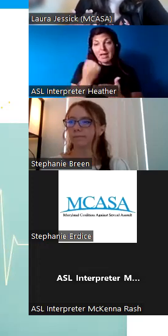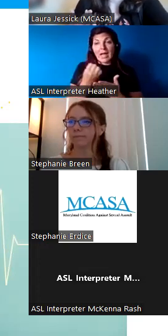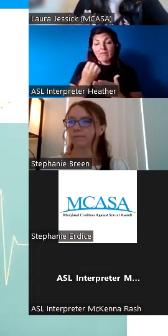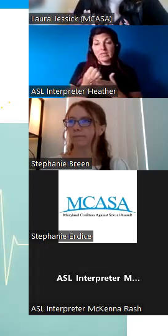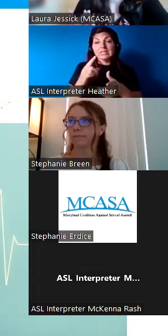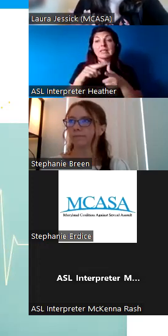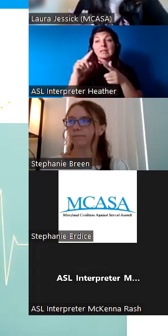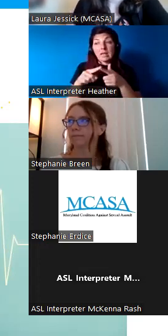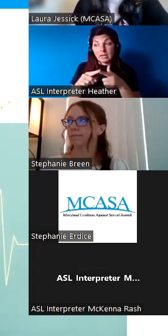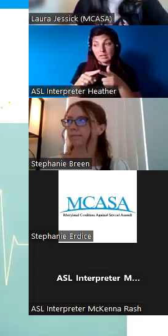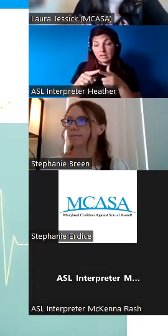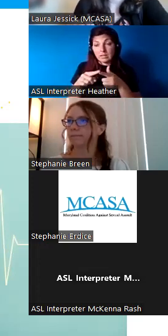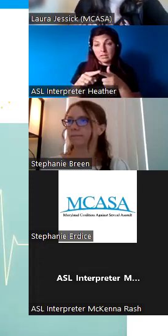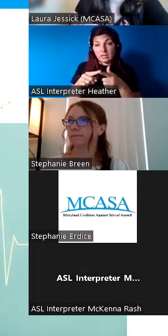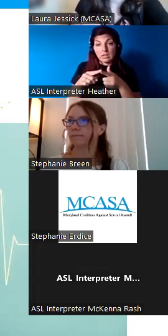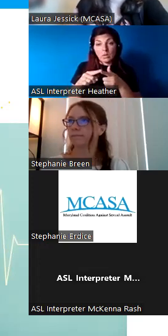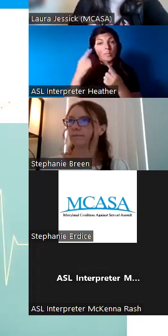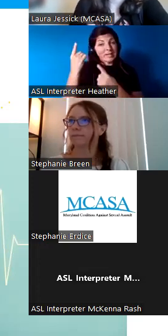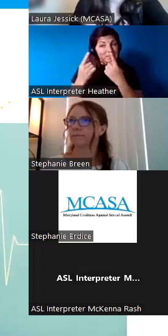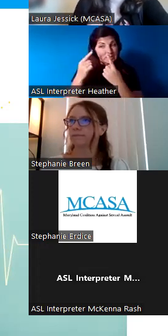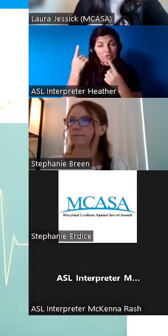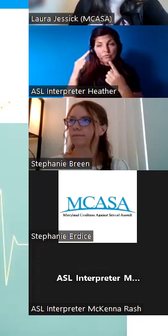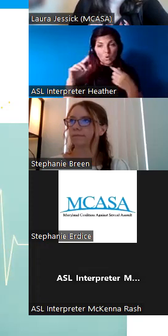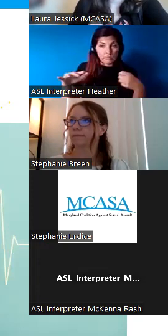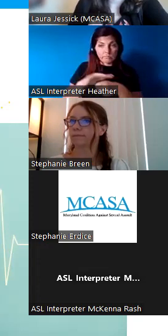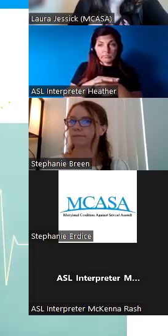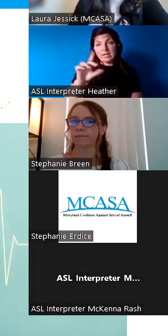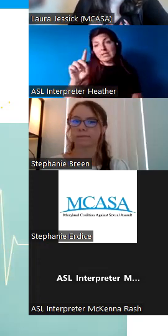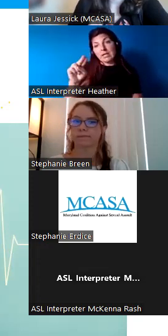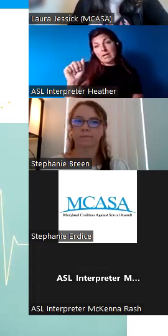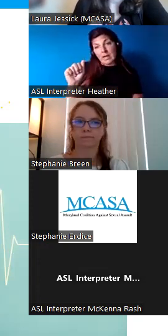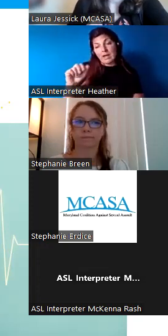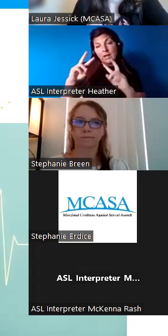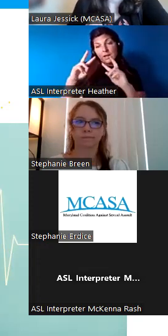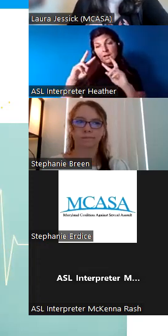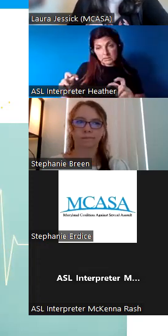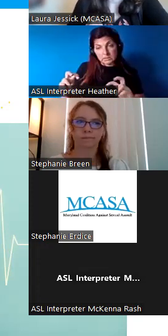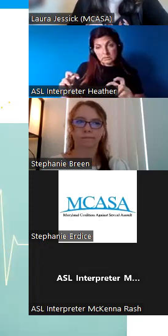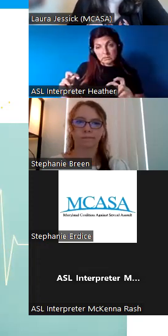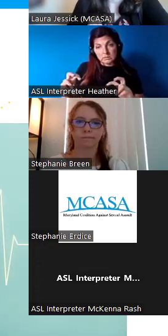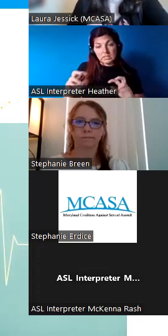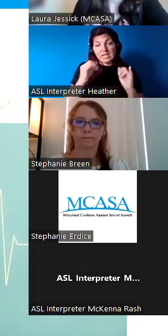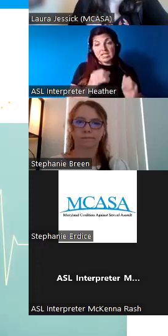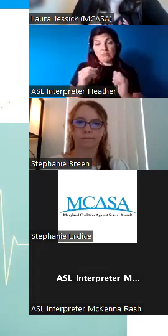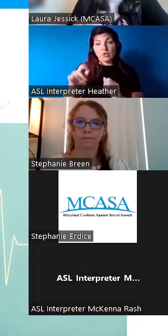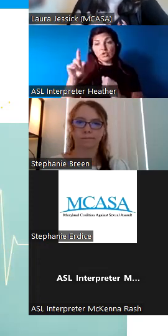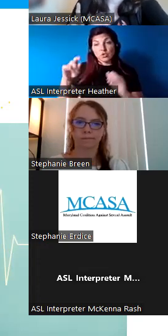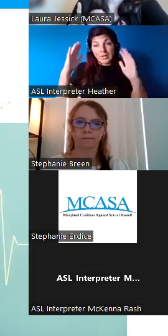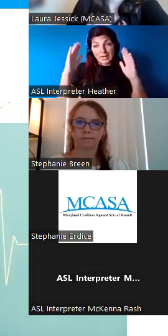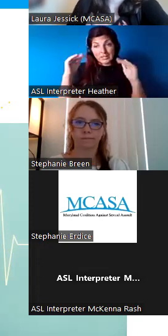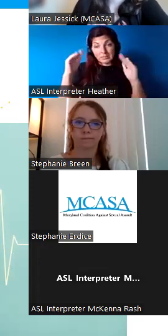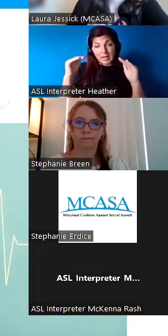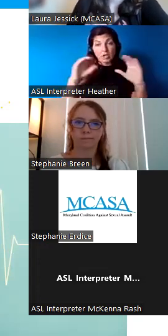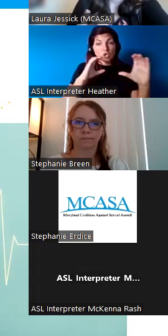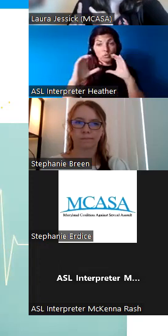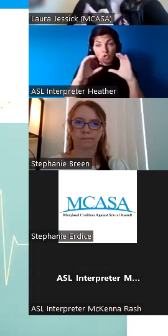be considered for completion of DNA testing and analysis, and the individual should expect communication from